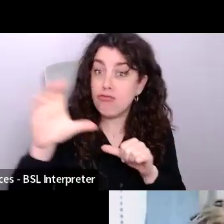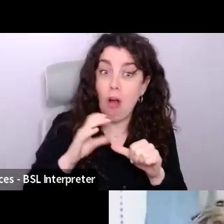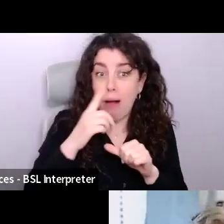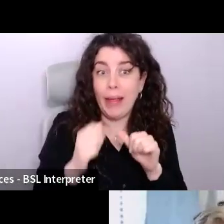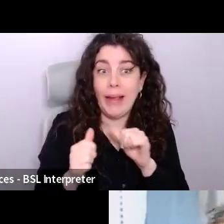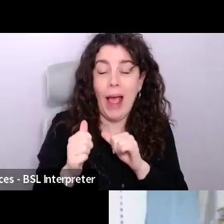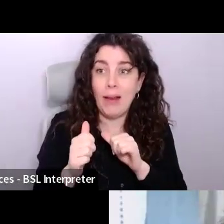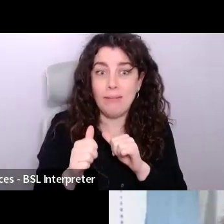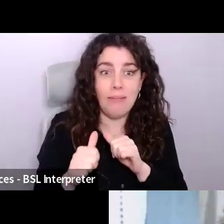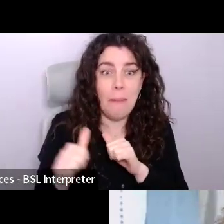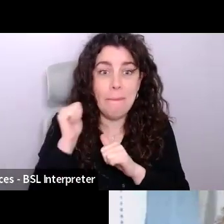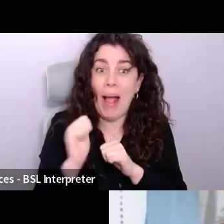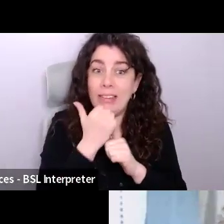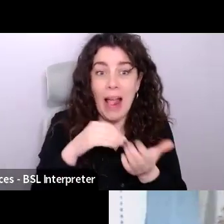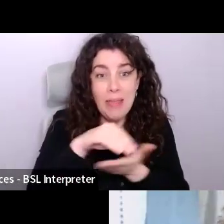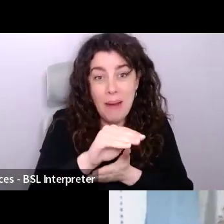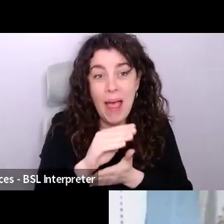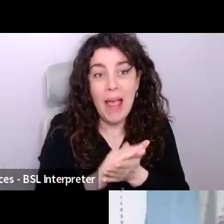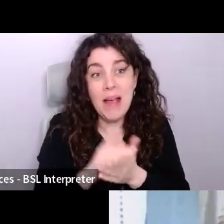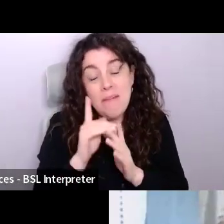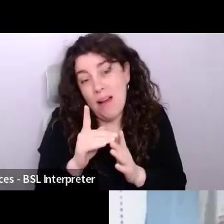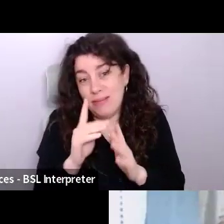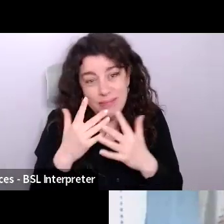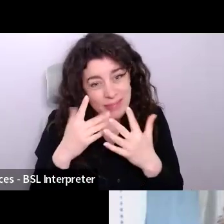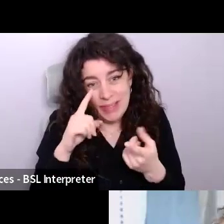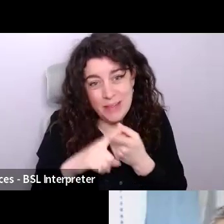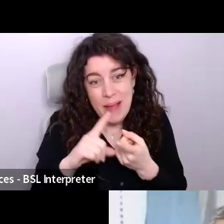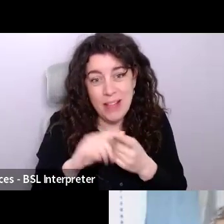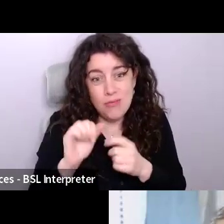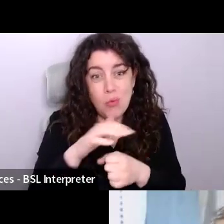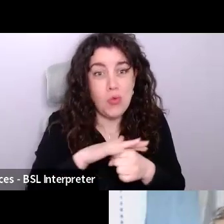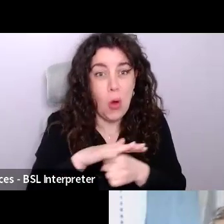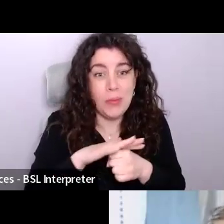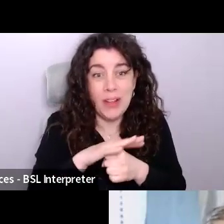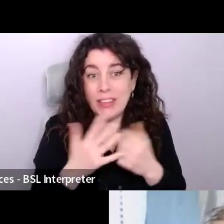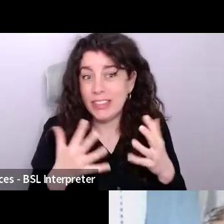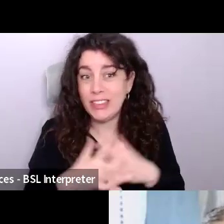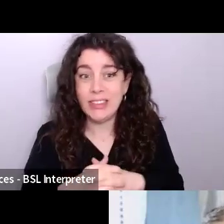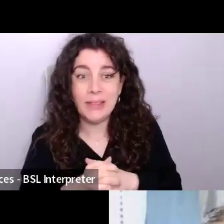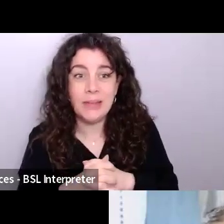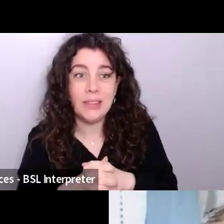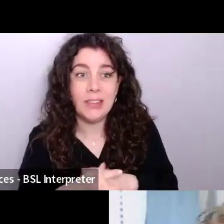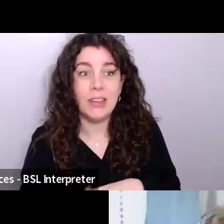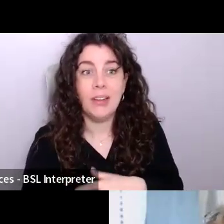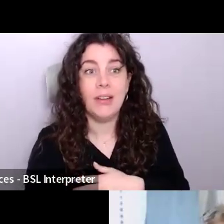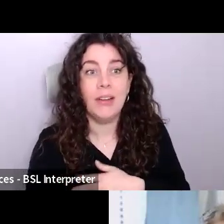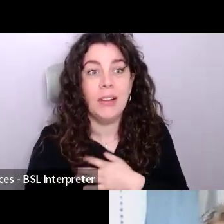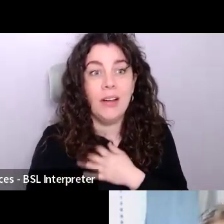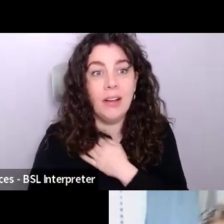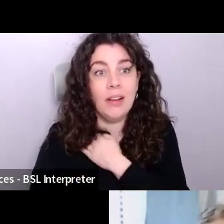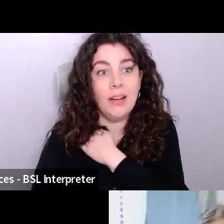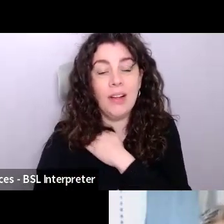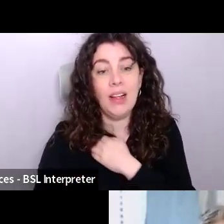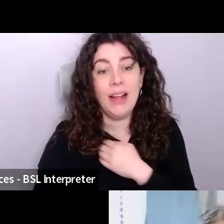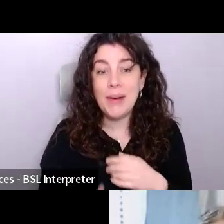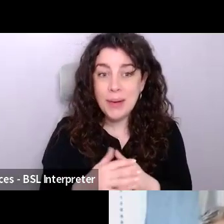get the money back later. But that's a personal decision, and it really depends on your circumstances. And to quickly respond about